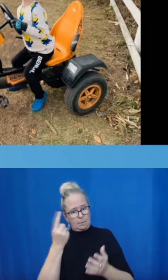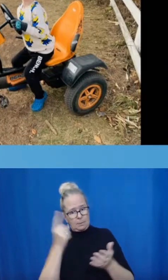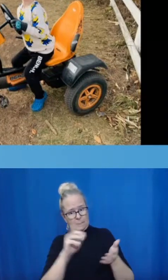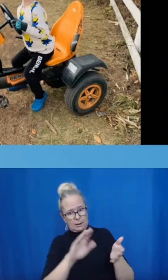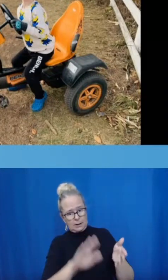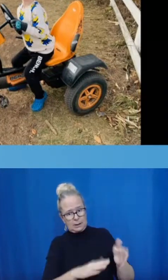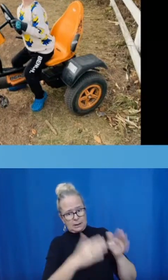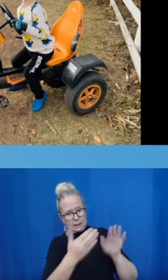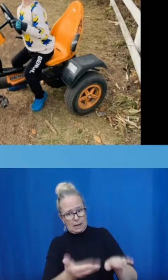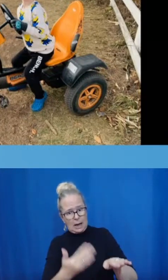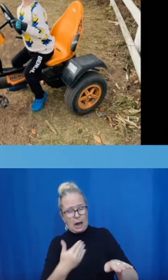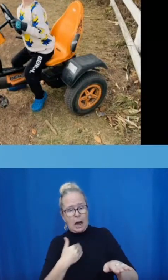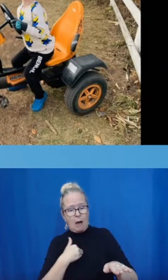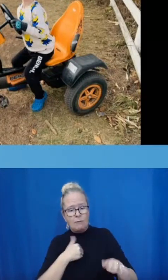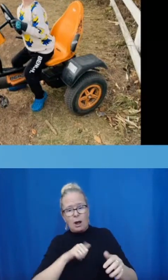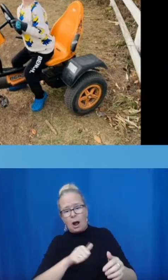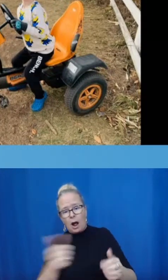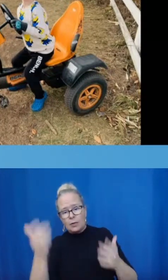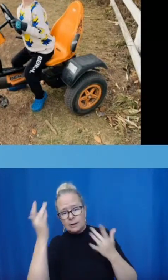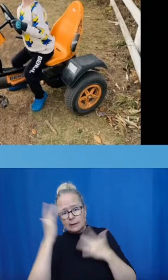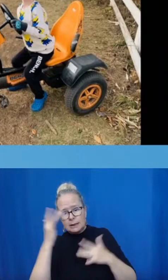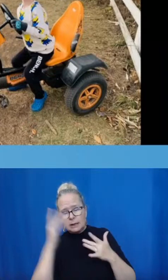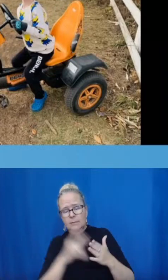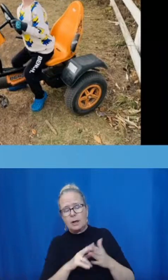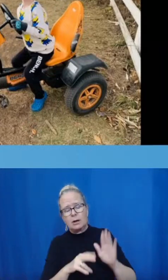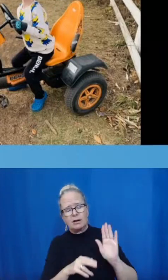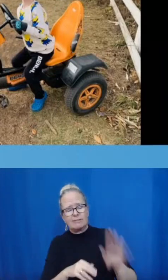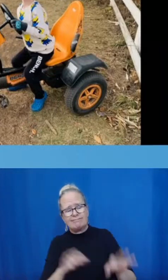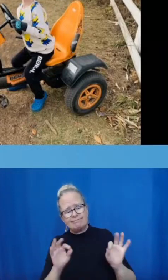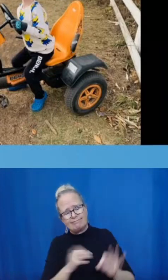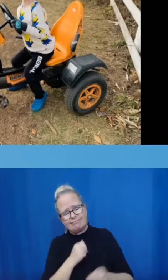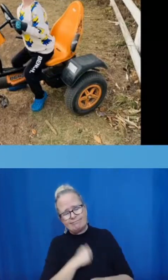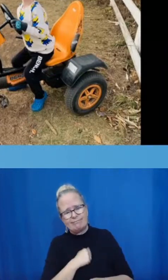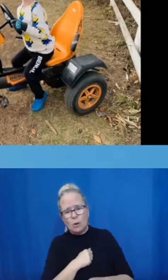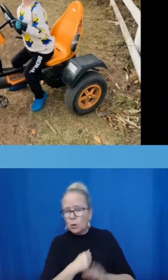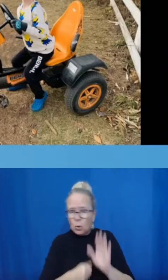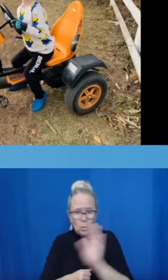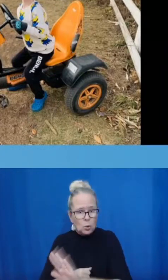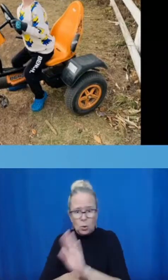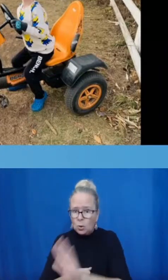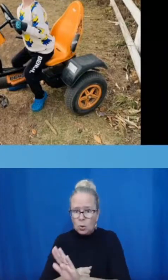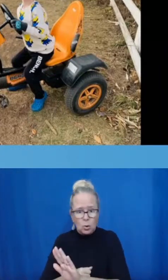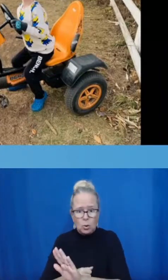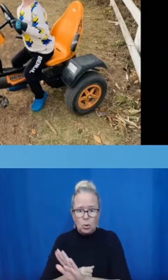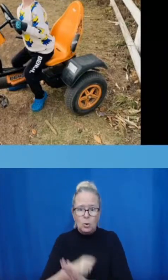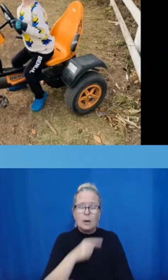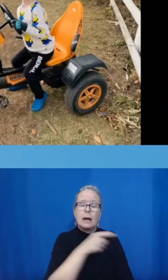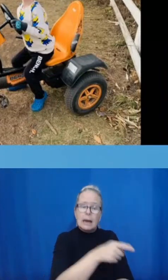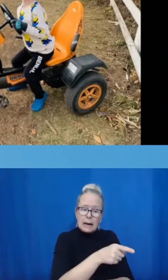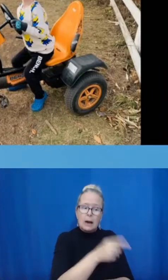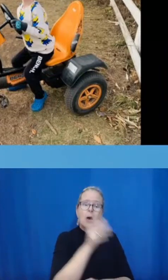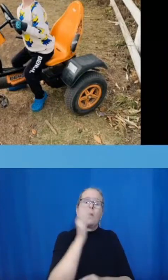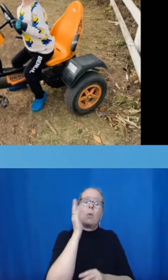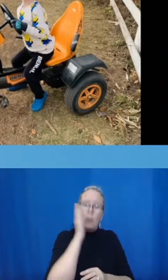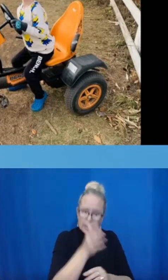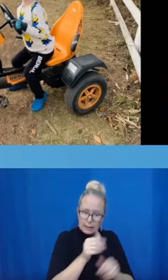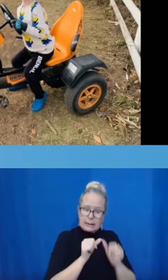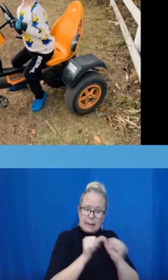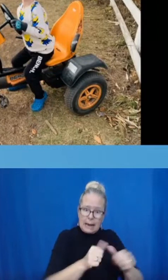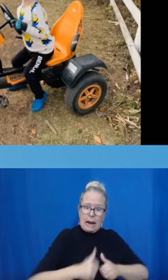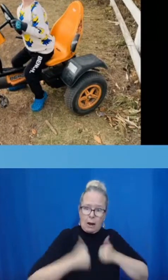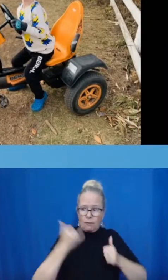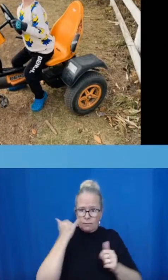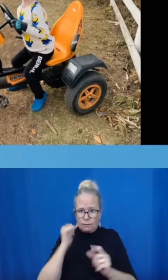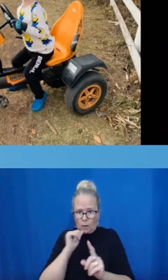away because they have a condition. It does not justify the death. He's not a comorbidity, so I really feel we need to